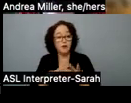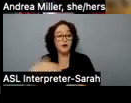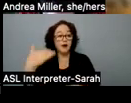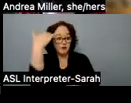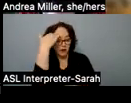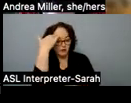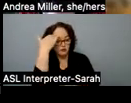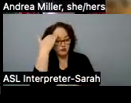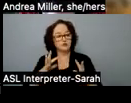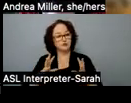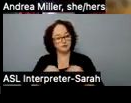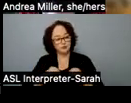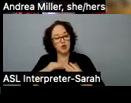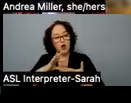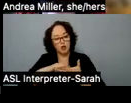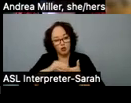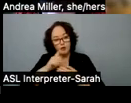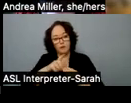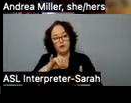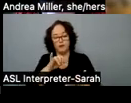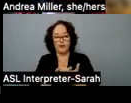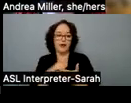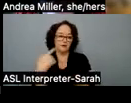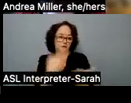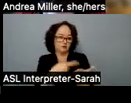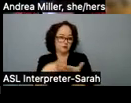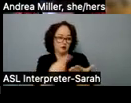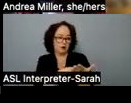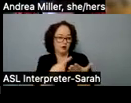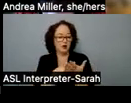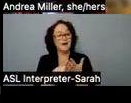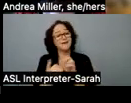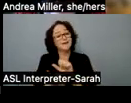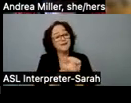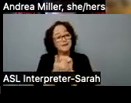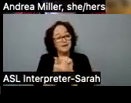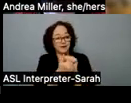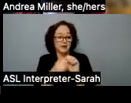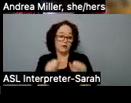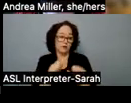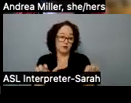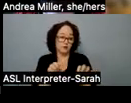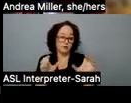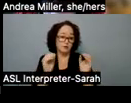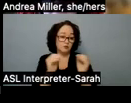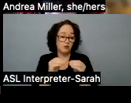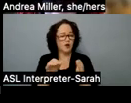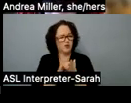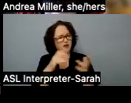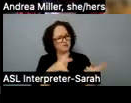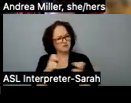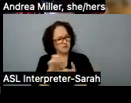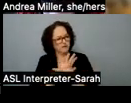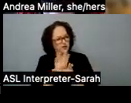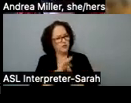talk about it so we can do more about it together. So that comes from the video you all saw